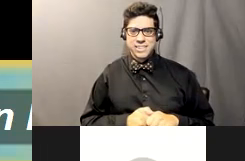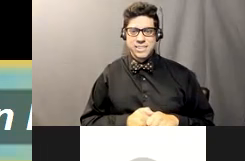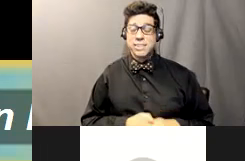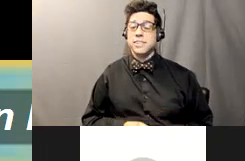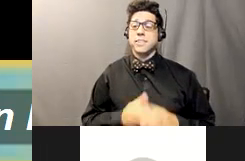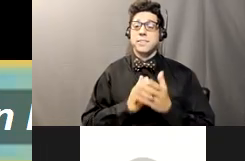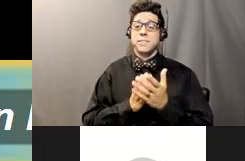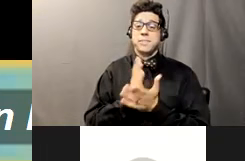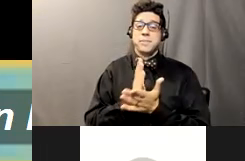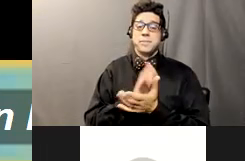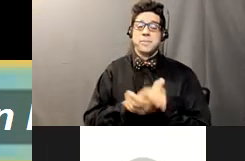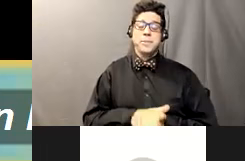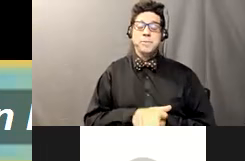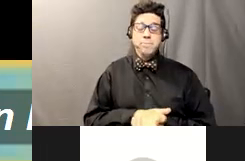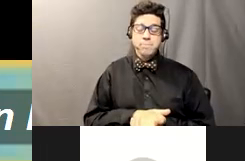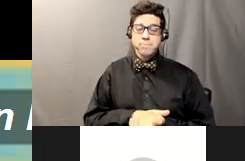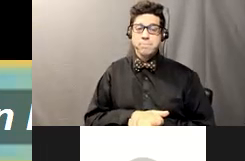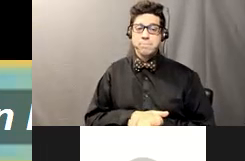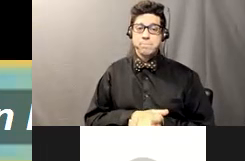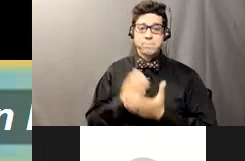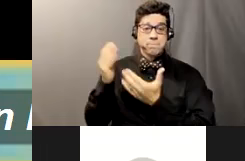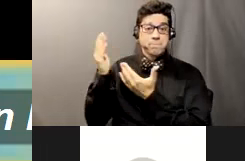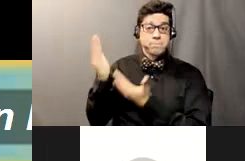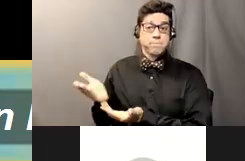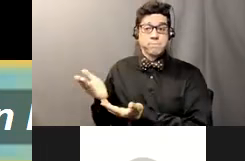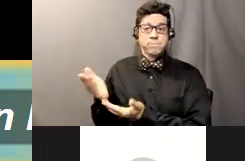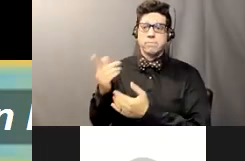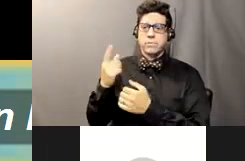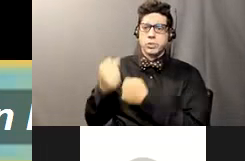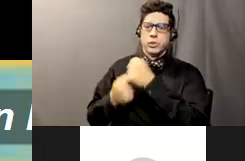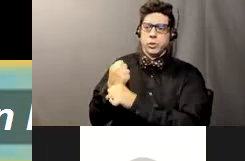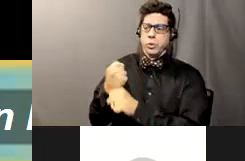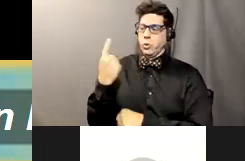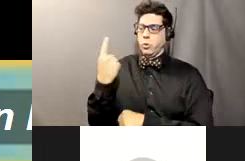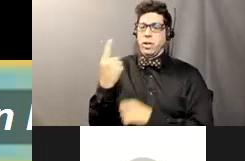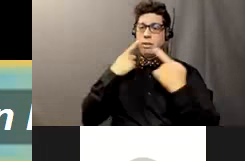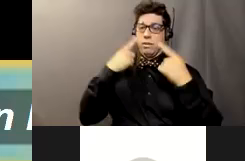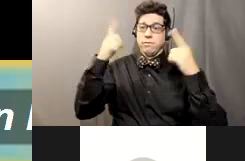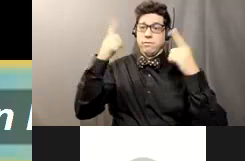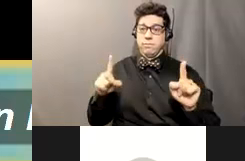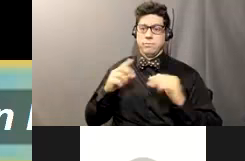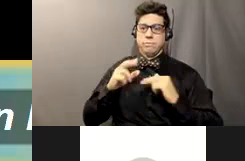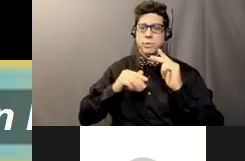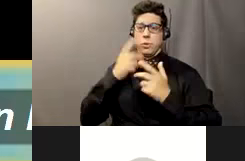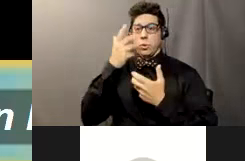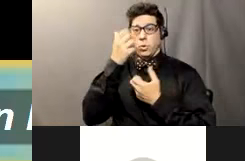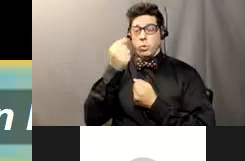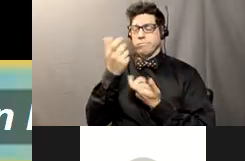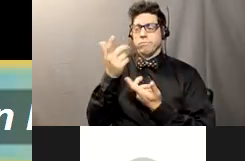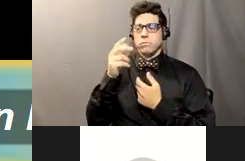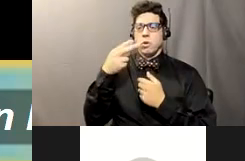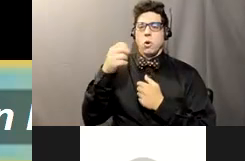All right, so we are looking at year 1 accomplishments, building hope and resilience. This